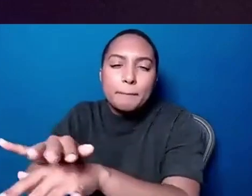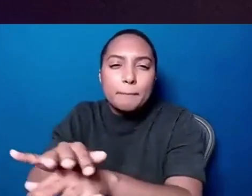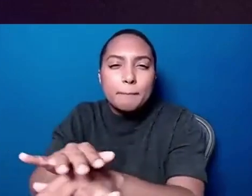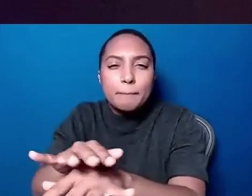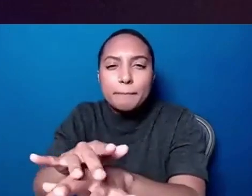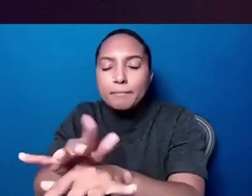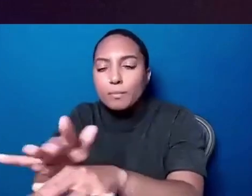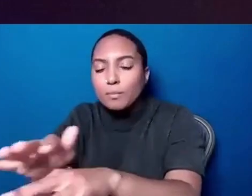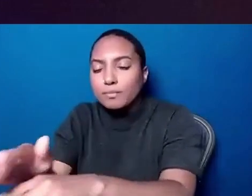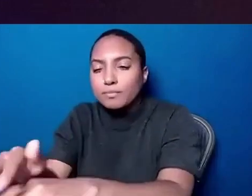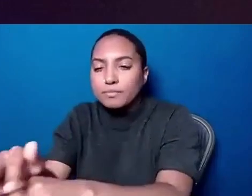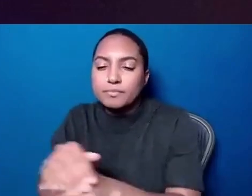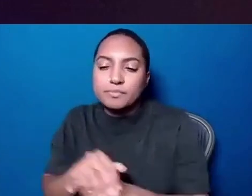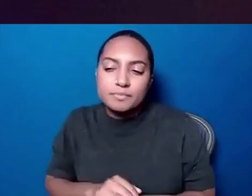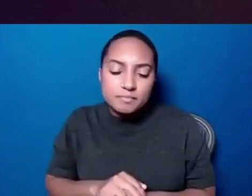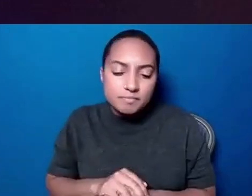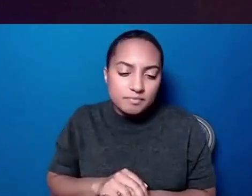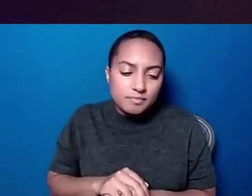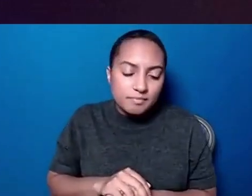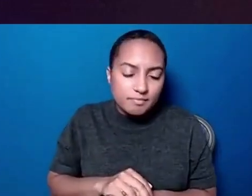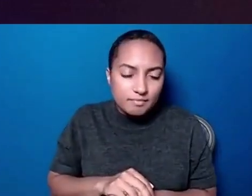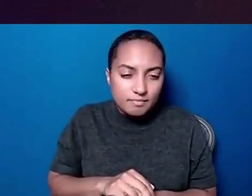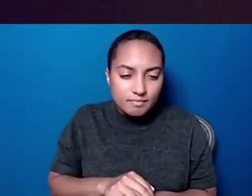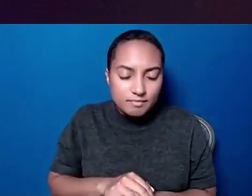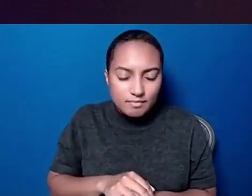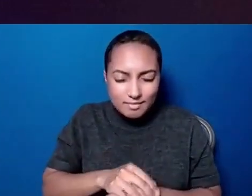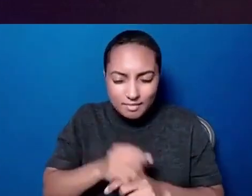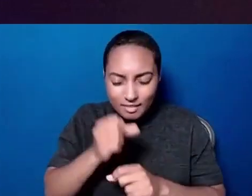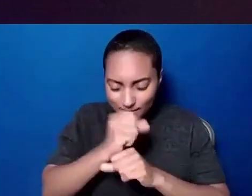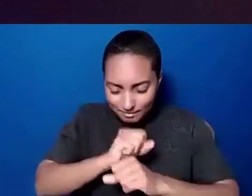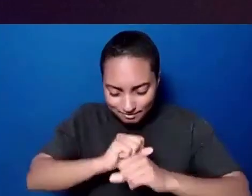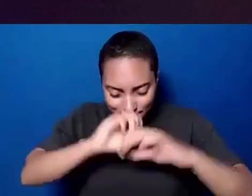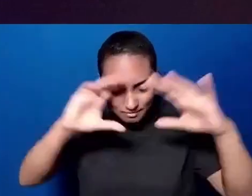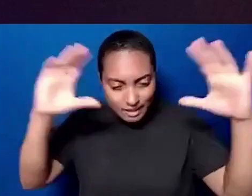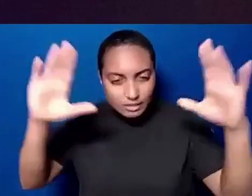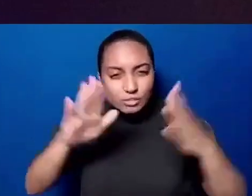imagining a tranquil place.